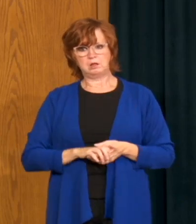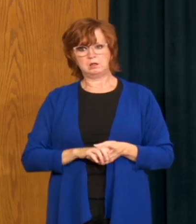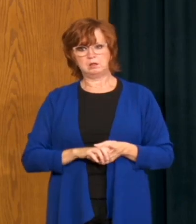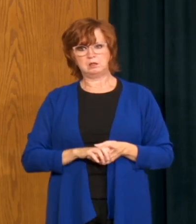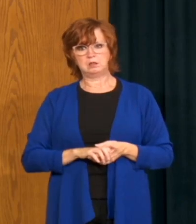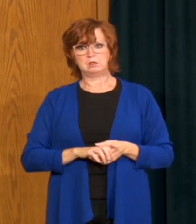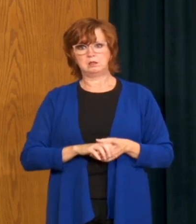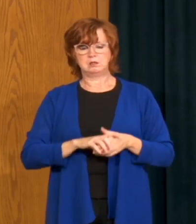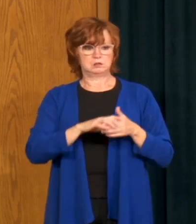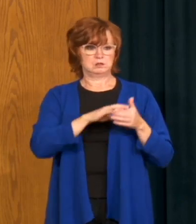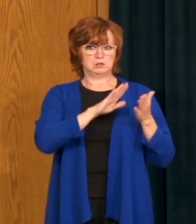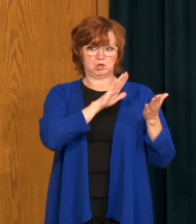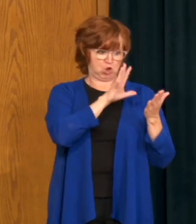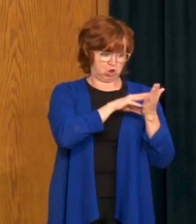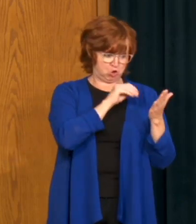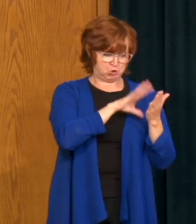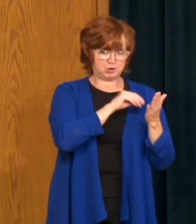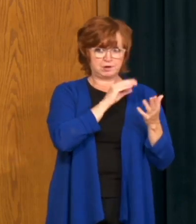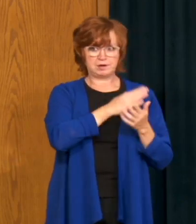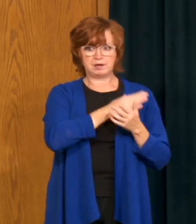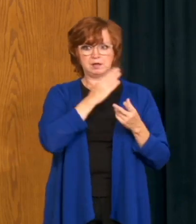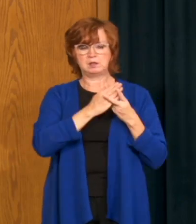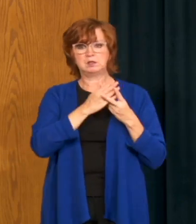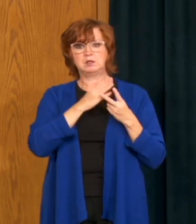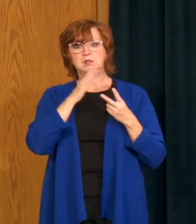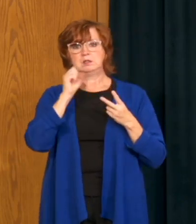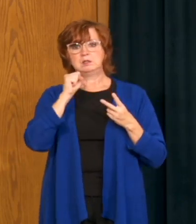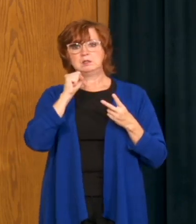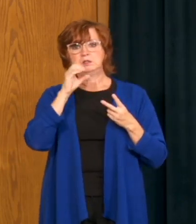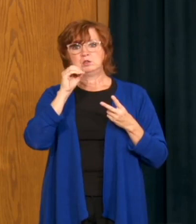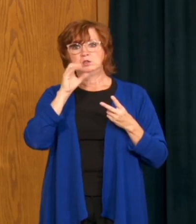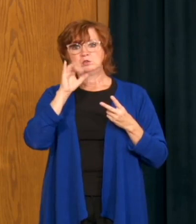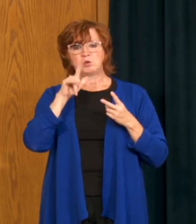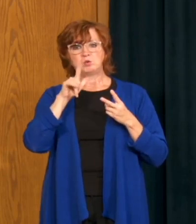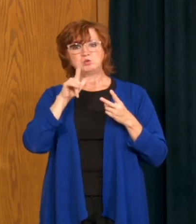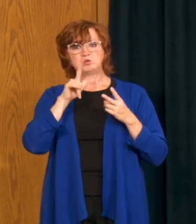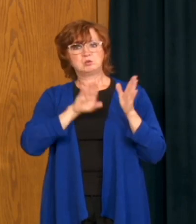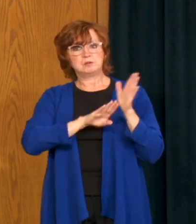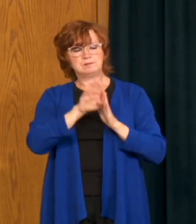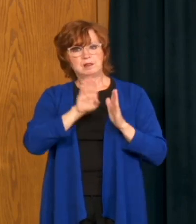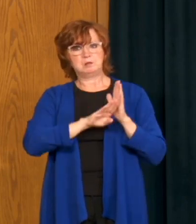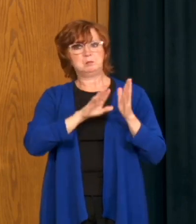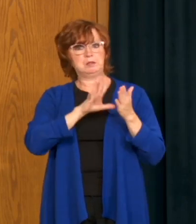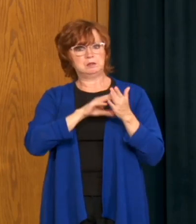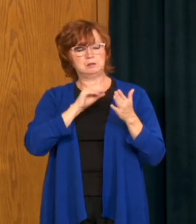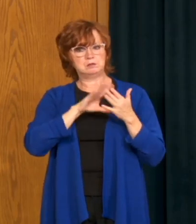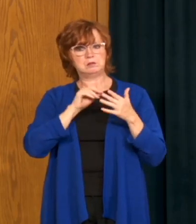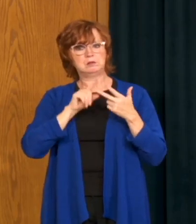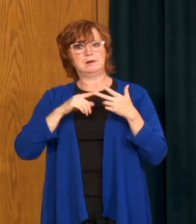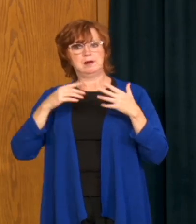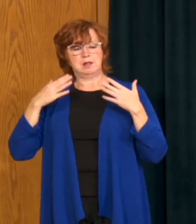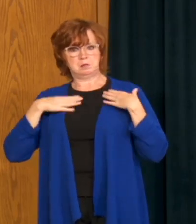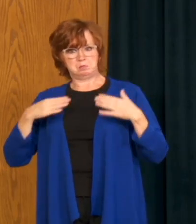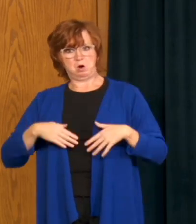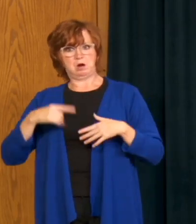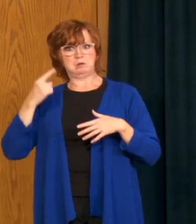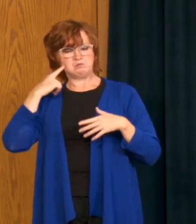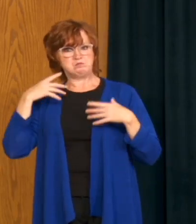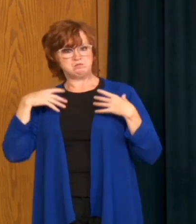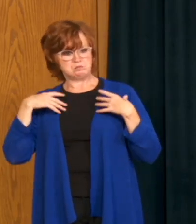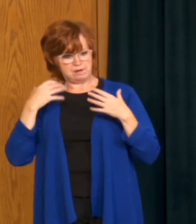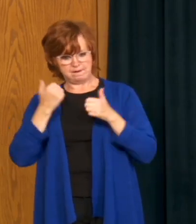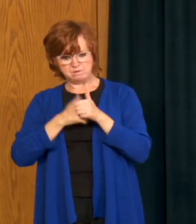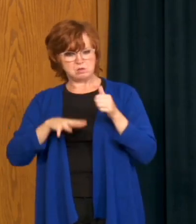social skills, mental and physical development that's so important in these years, and schools play such a great part in that.